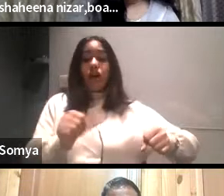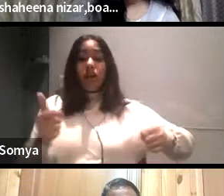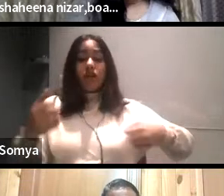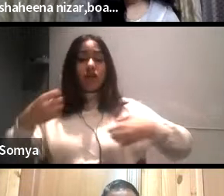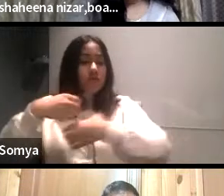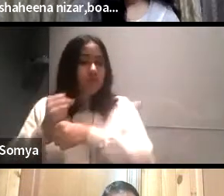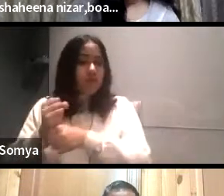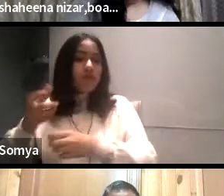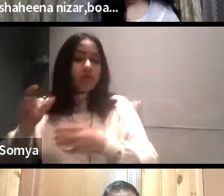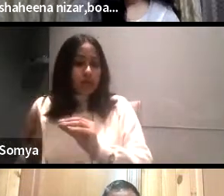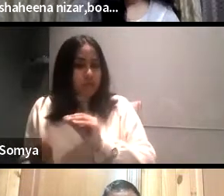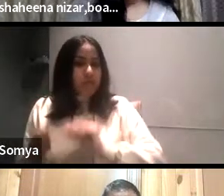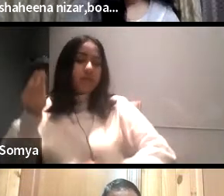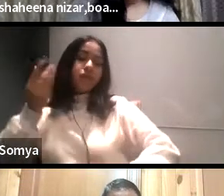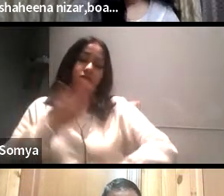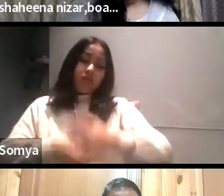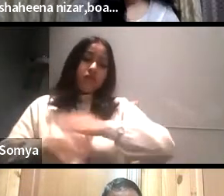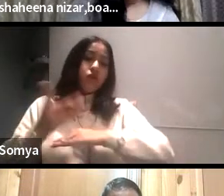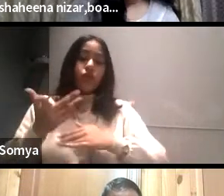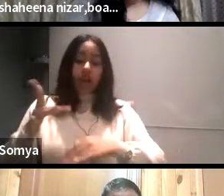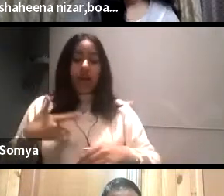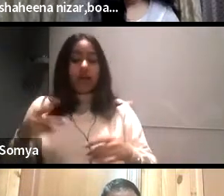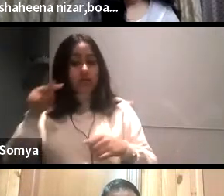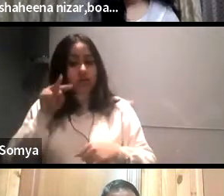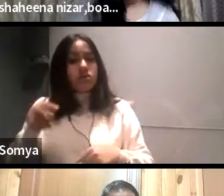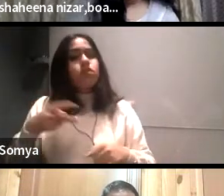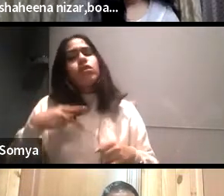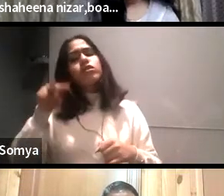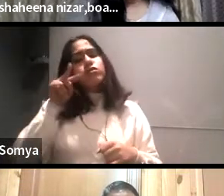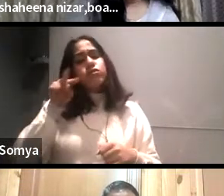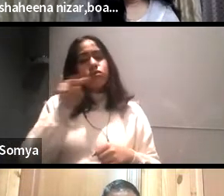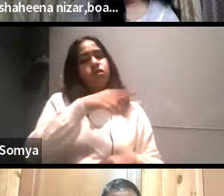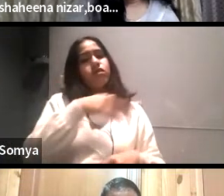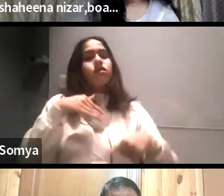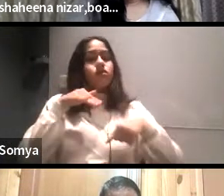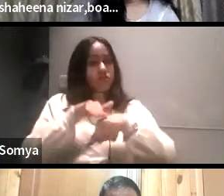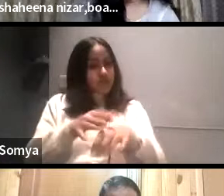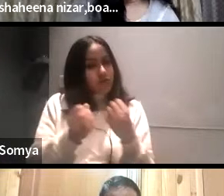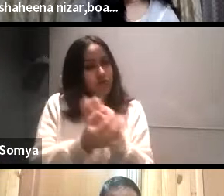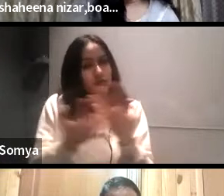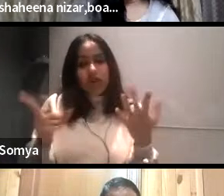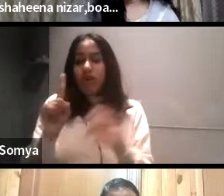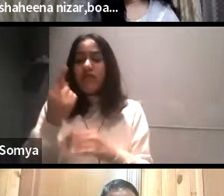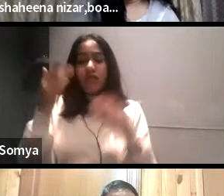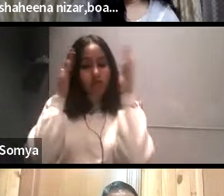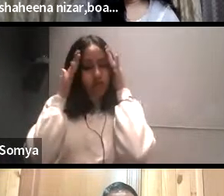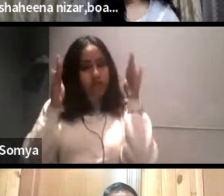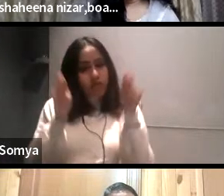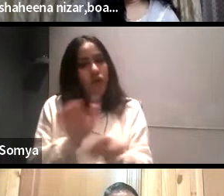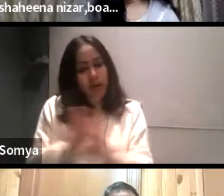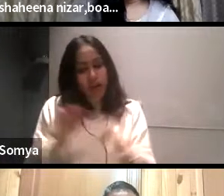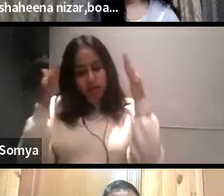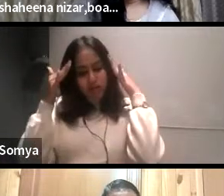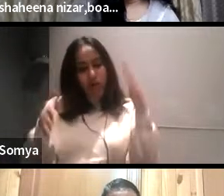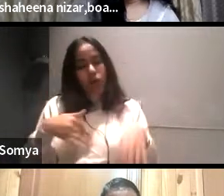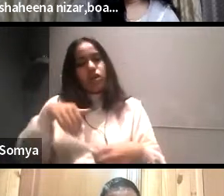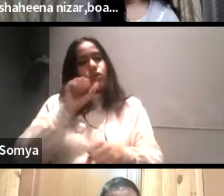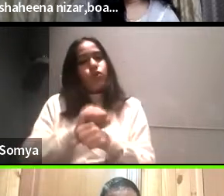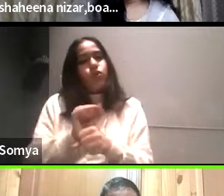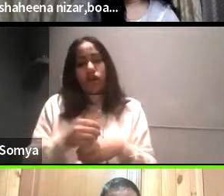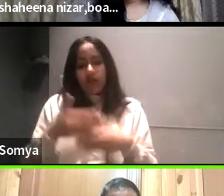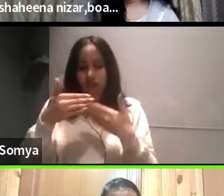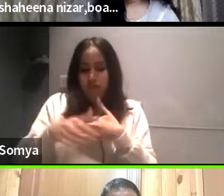product. I've seen so many of them. Their total focus is on what they're doing. They are